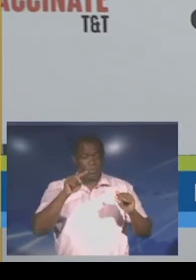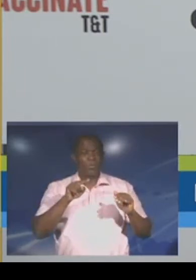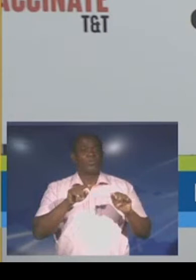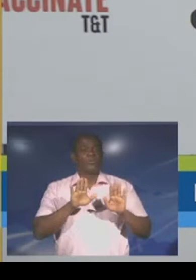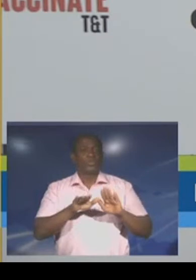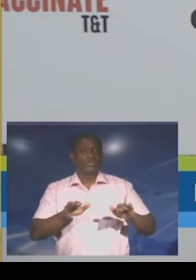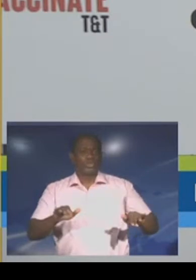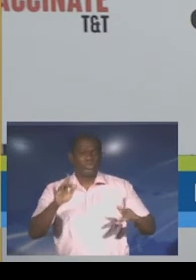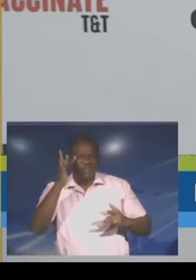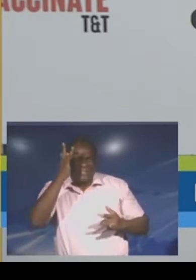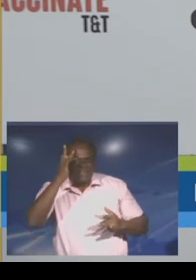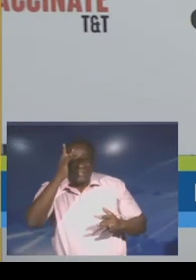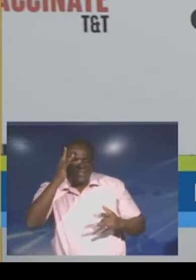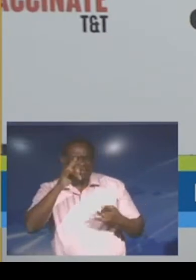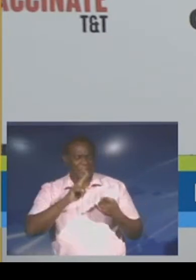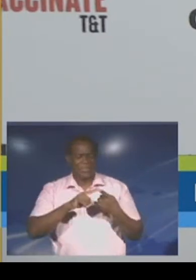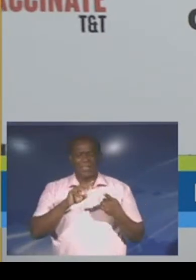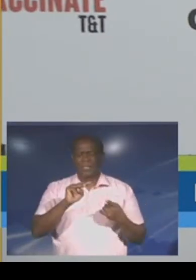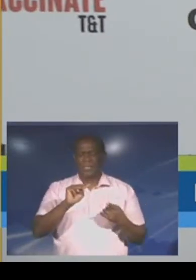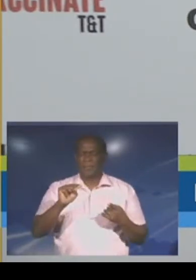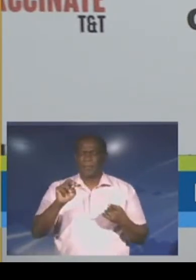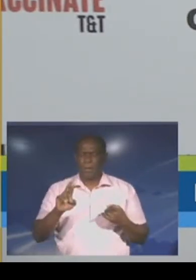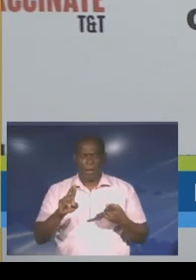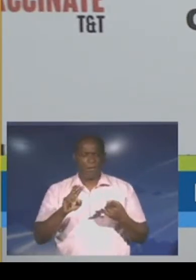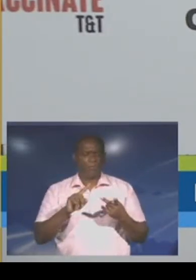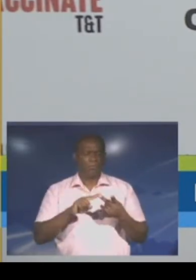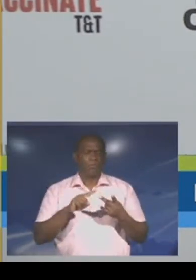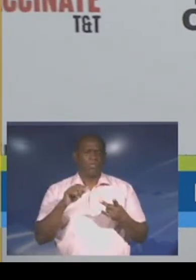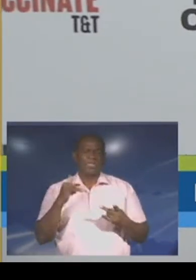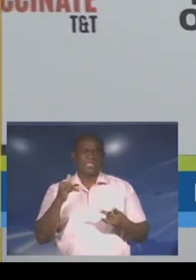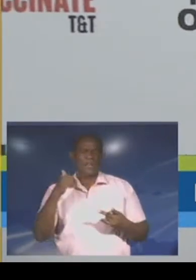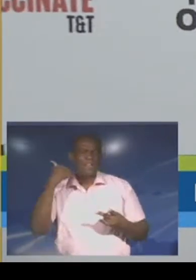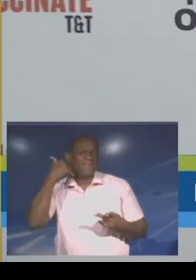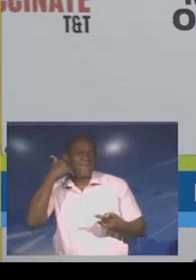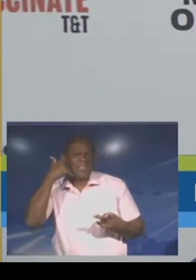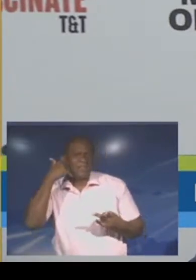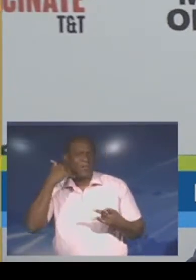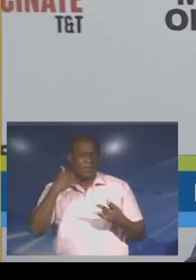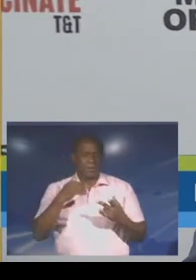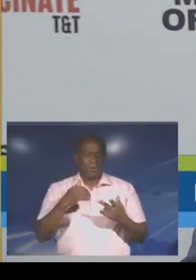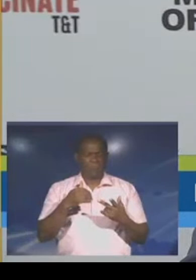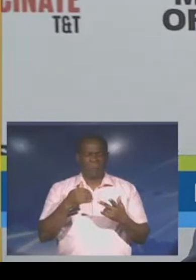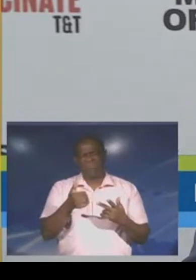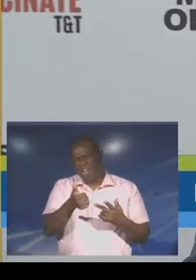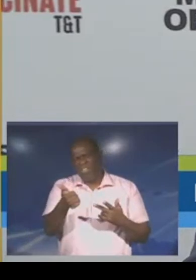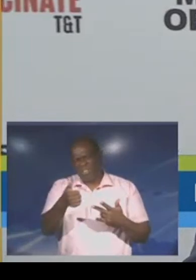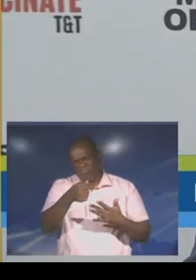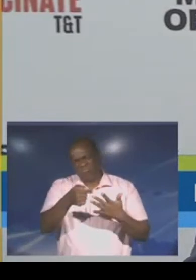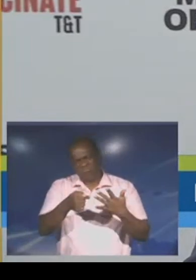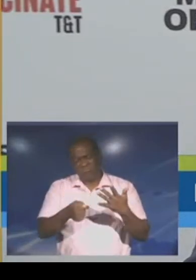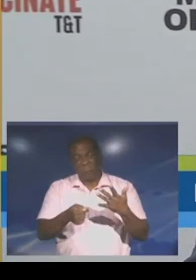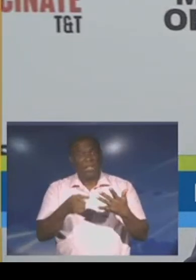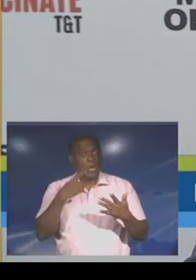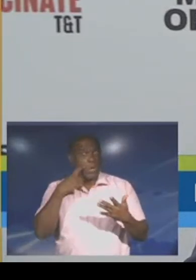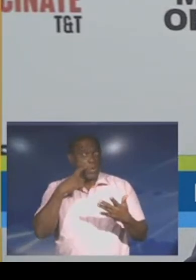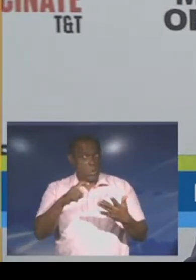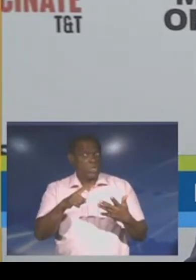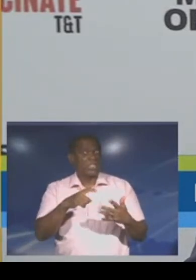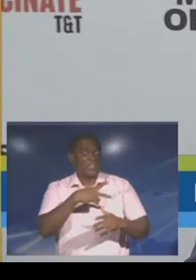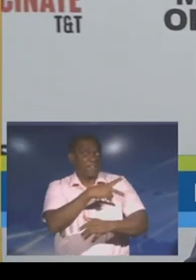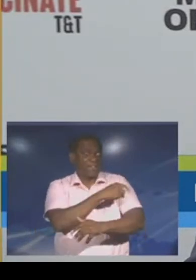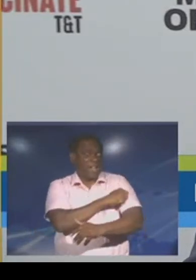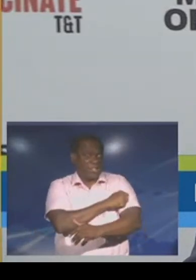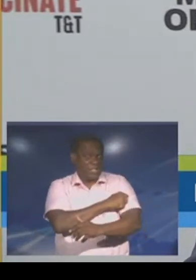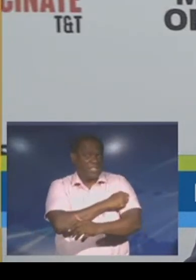polio, yellow fever, and the like had declined. And I did indicate at that time